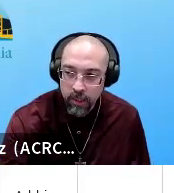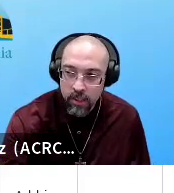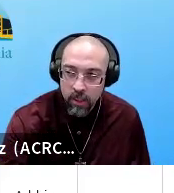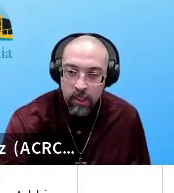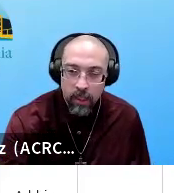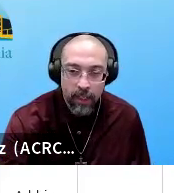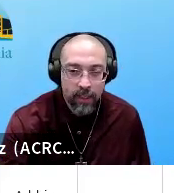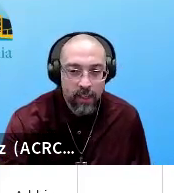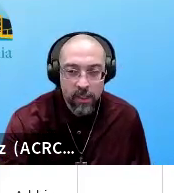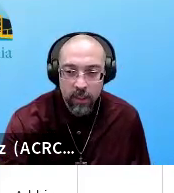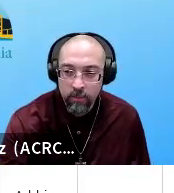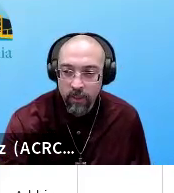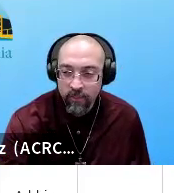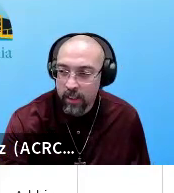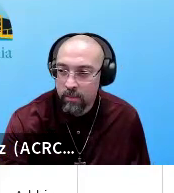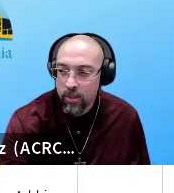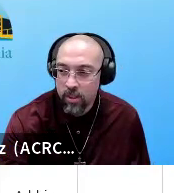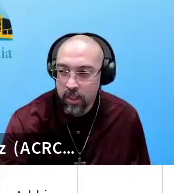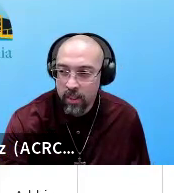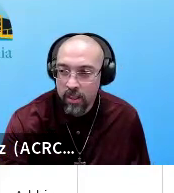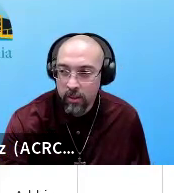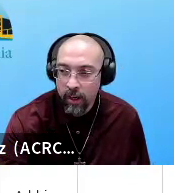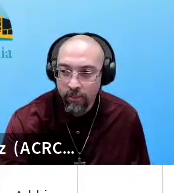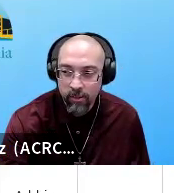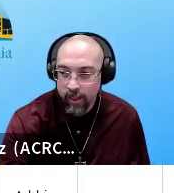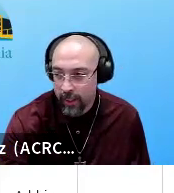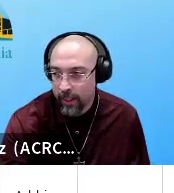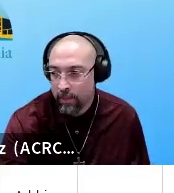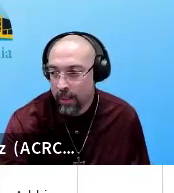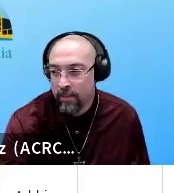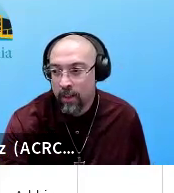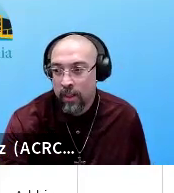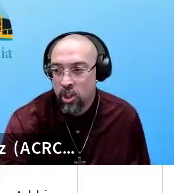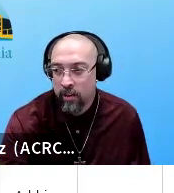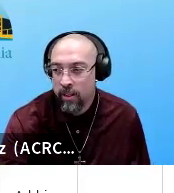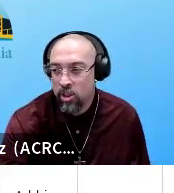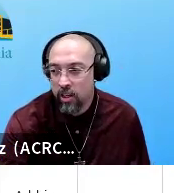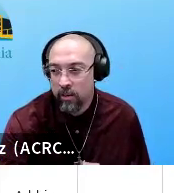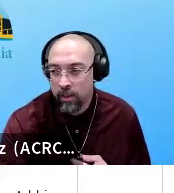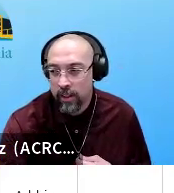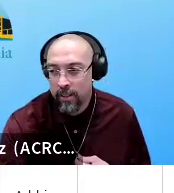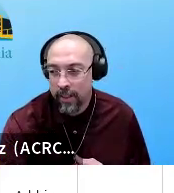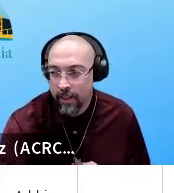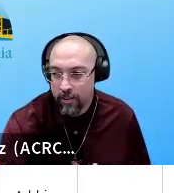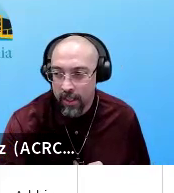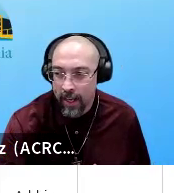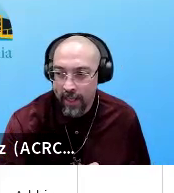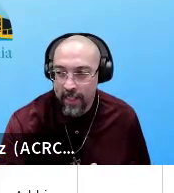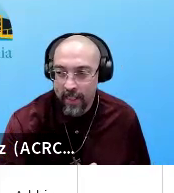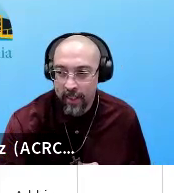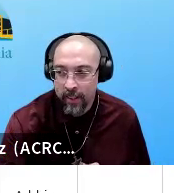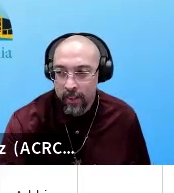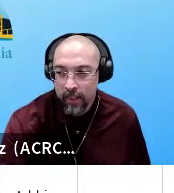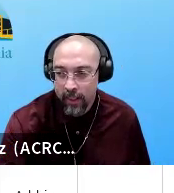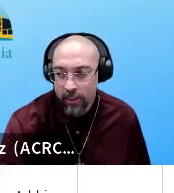with disabilities, they become victims to this quite frequently. And I believe Sharon shared with us that there's a